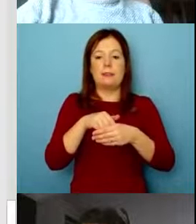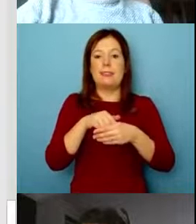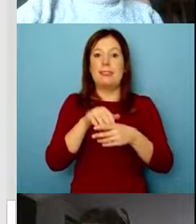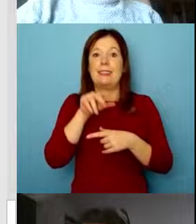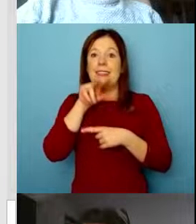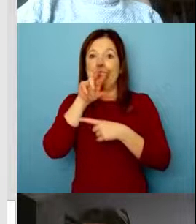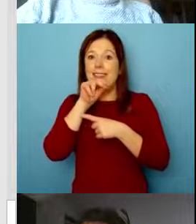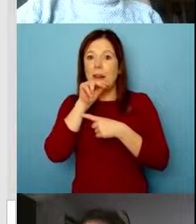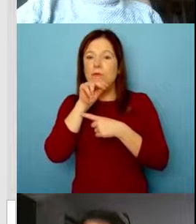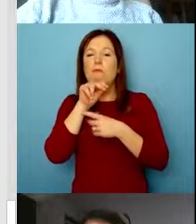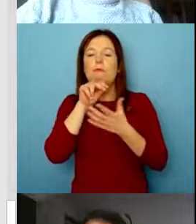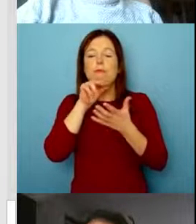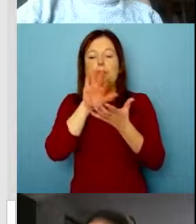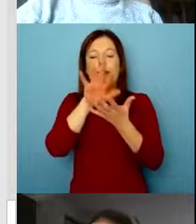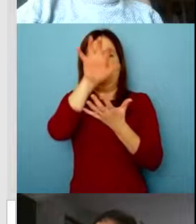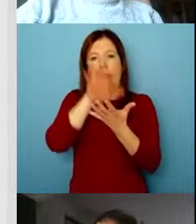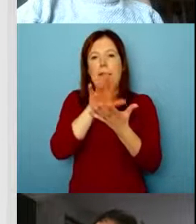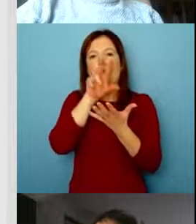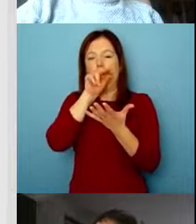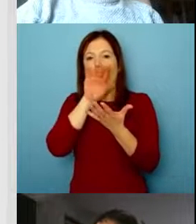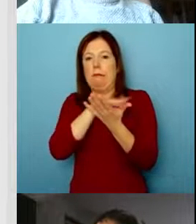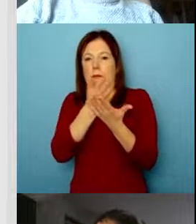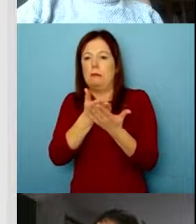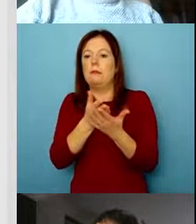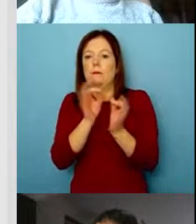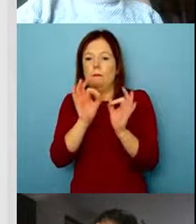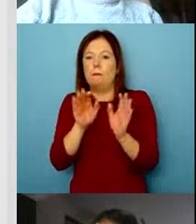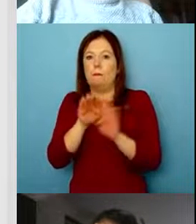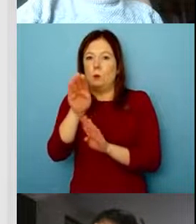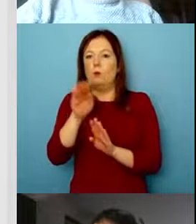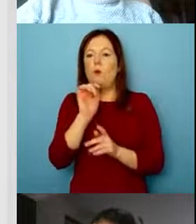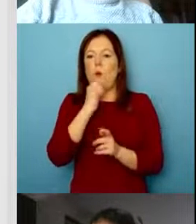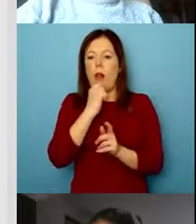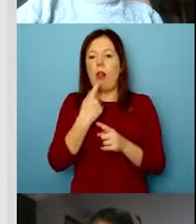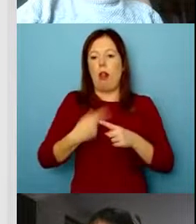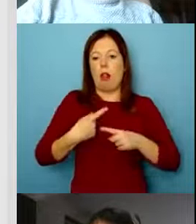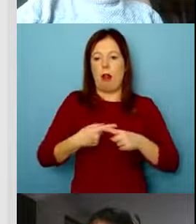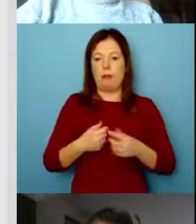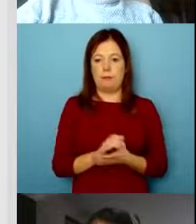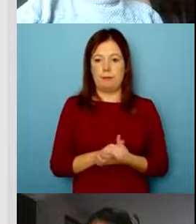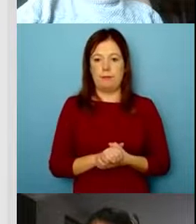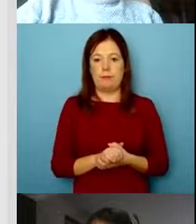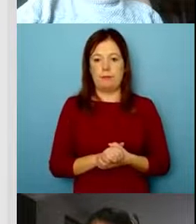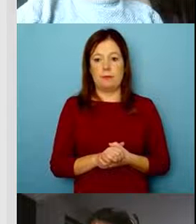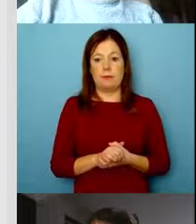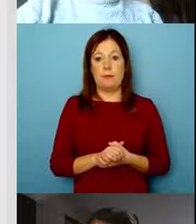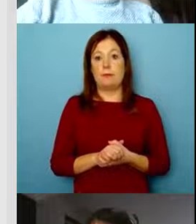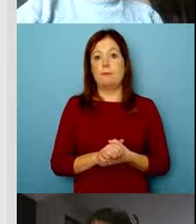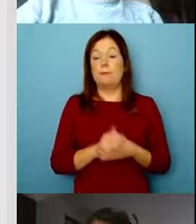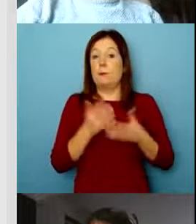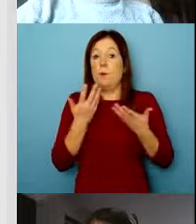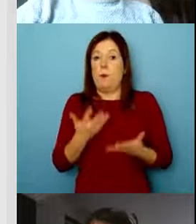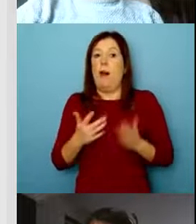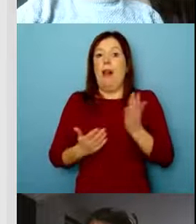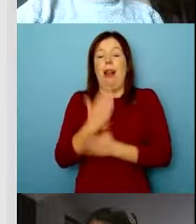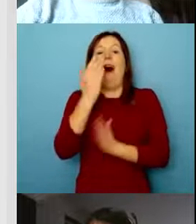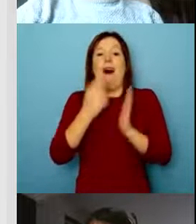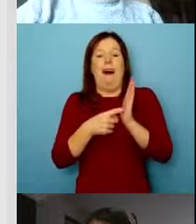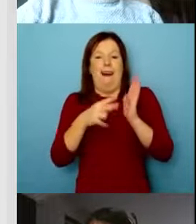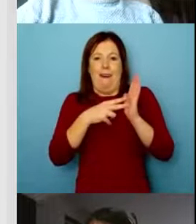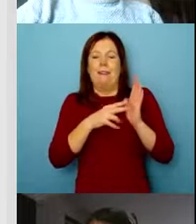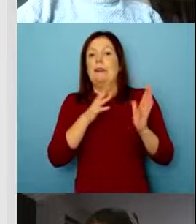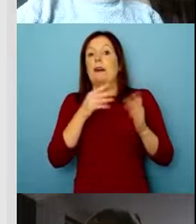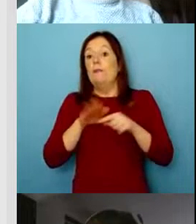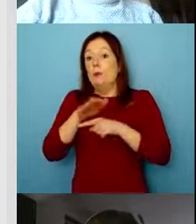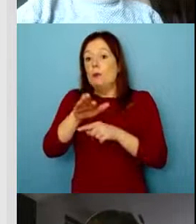as well for continuous improvement. So in the future, as I said, we will be introducing on-demand content as well. So there will be areas